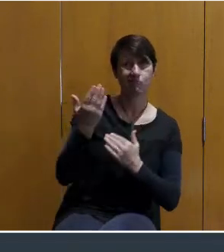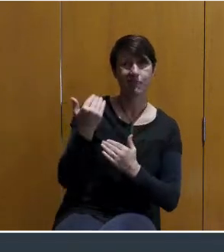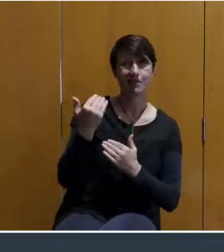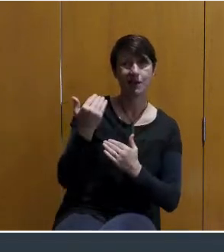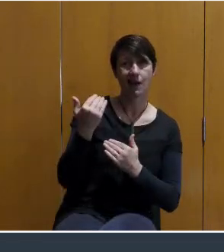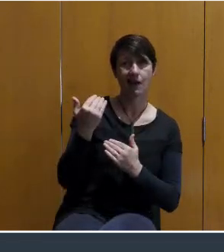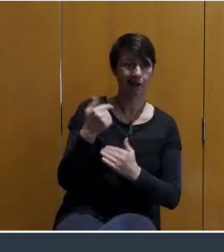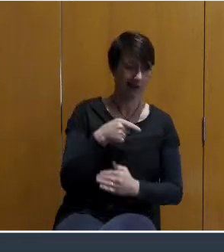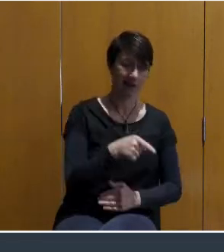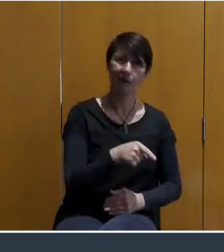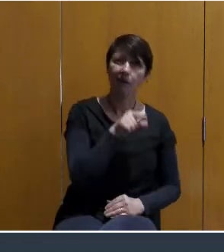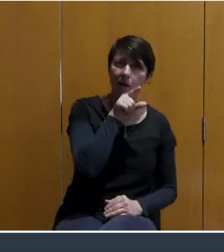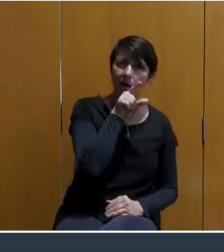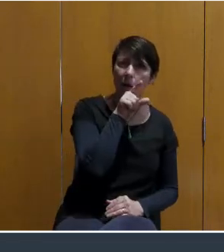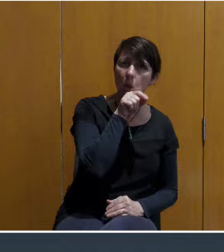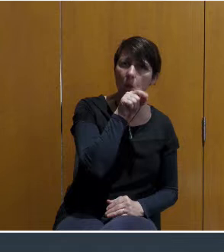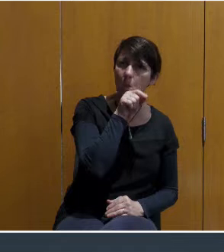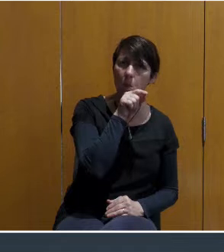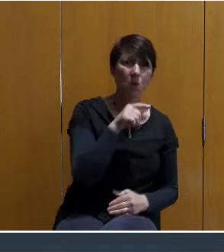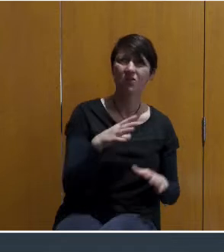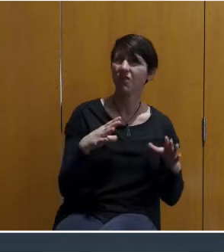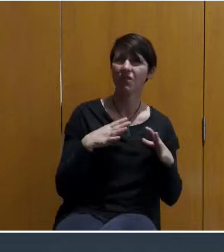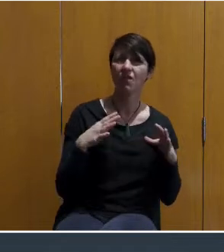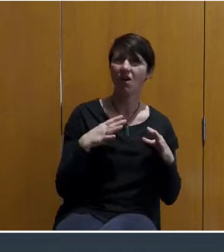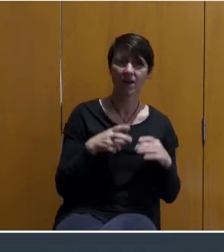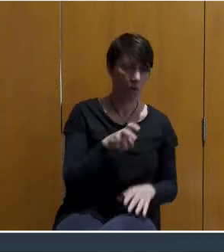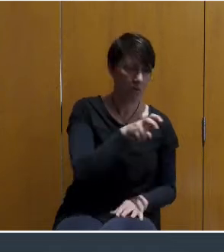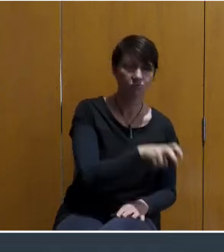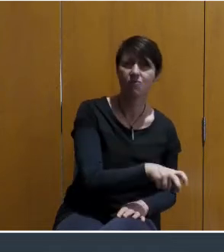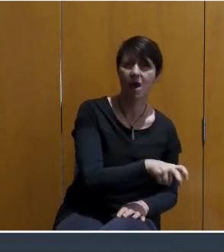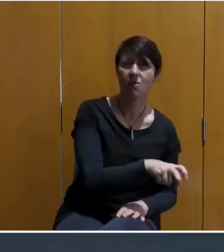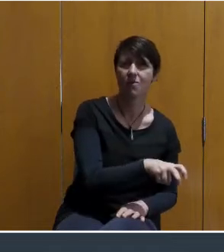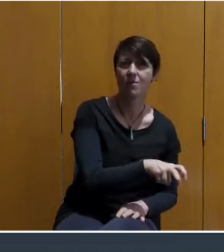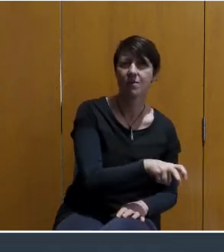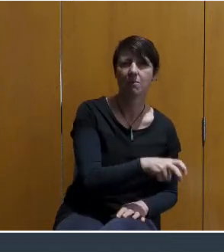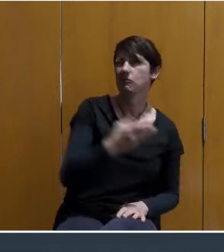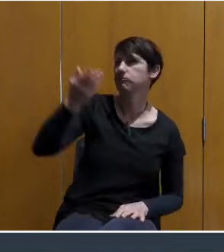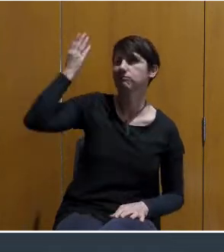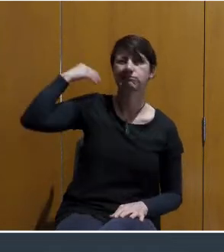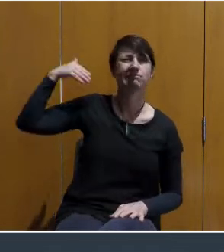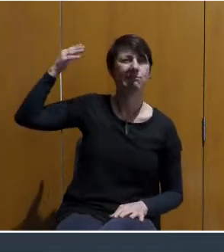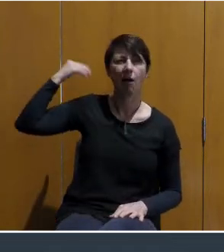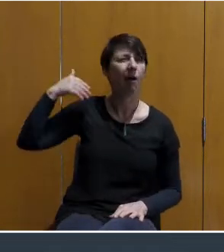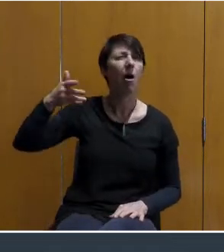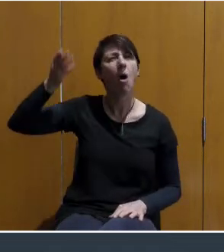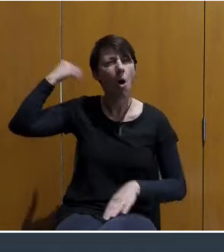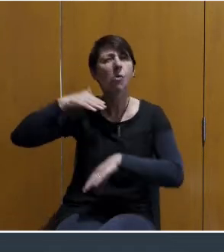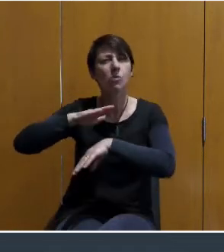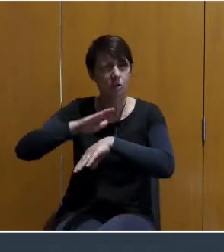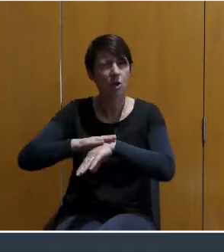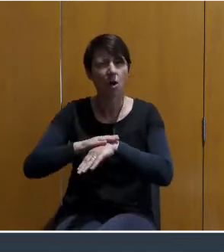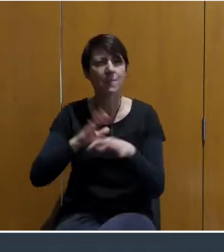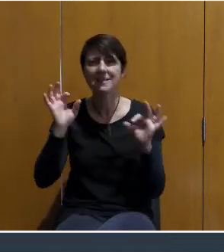remove their fragrance, and dogs smell them very well. We see that birds who have evolved in places where there